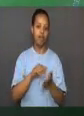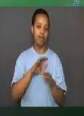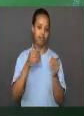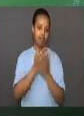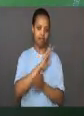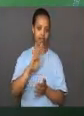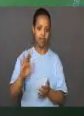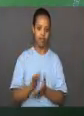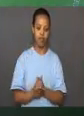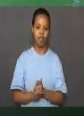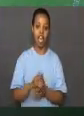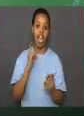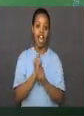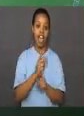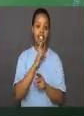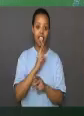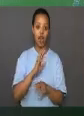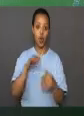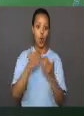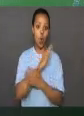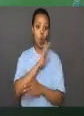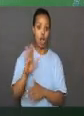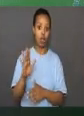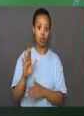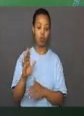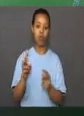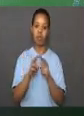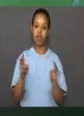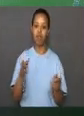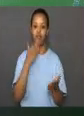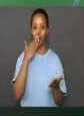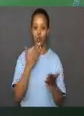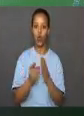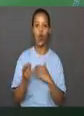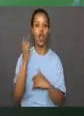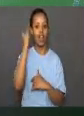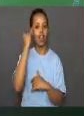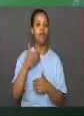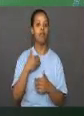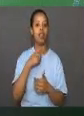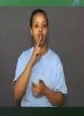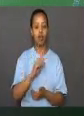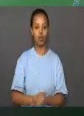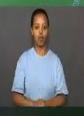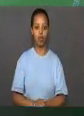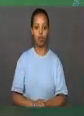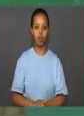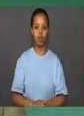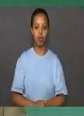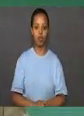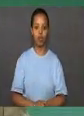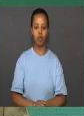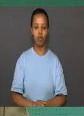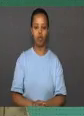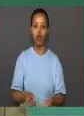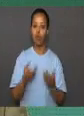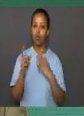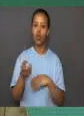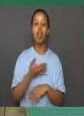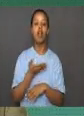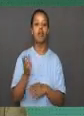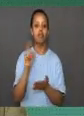Hello again, everyone. I am sure you all had some very good ideas. You could